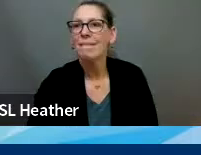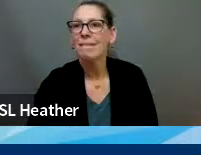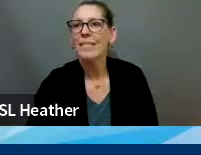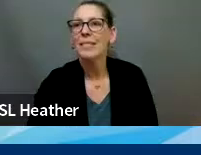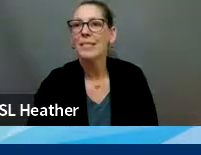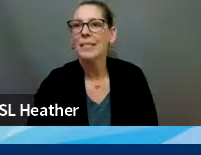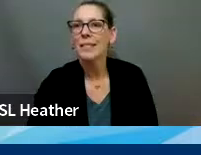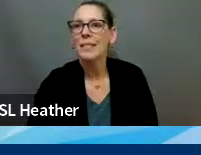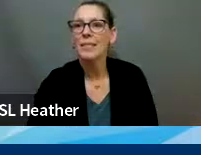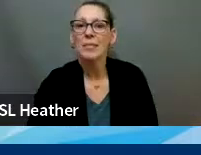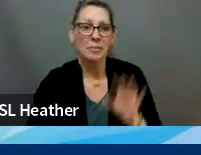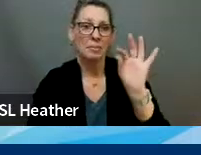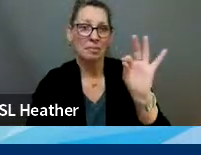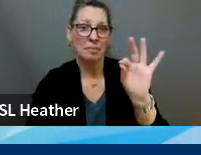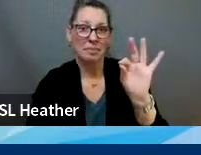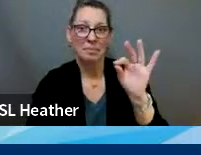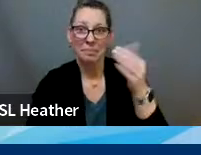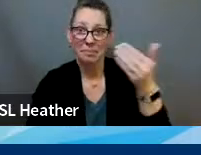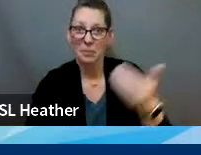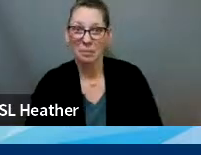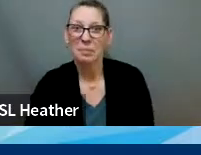That is perfectly fine.